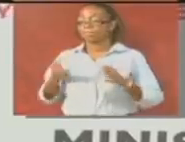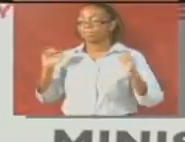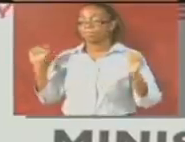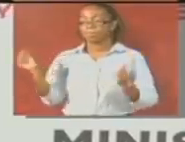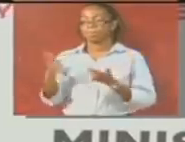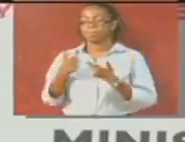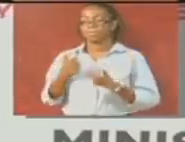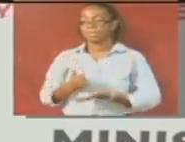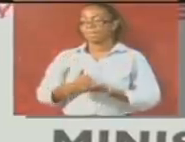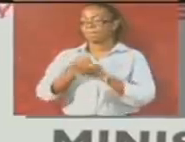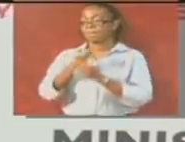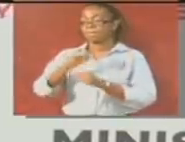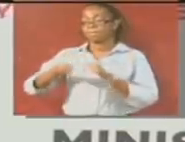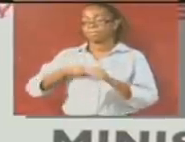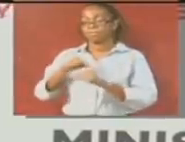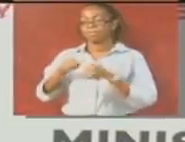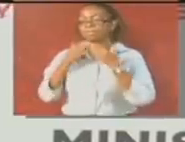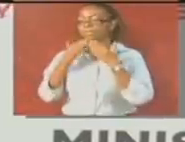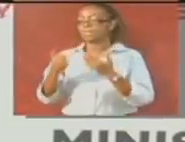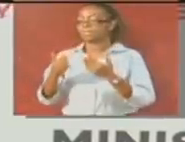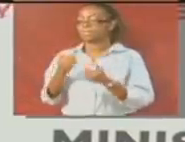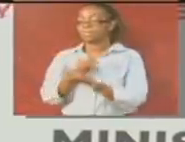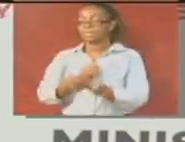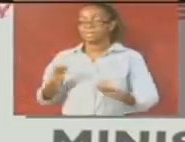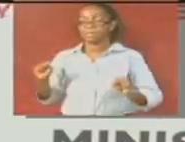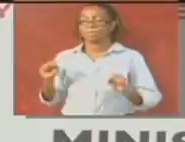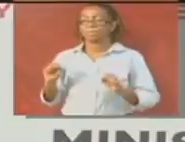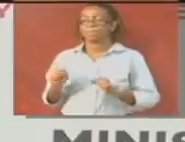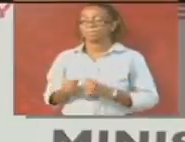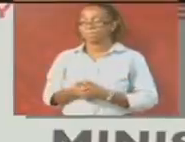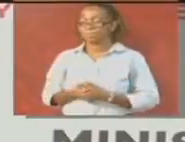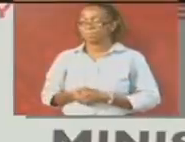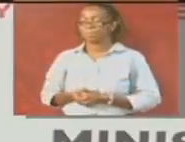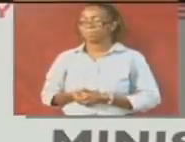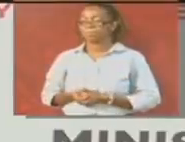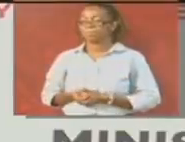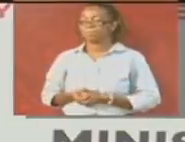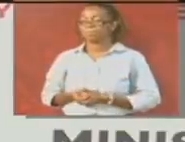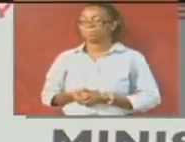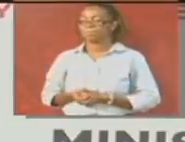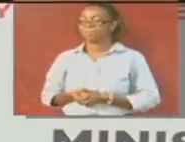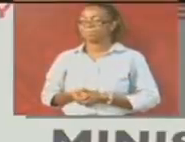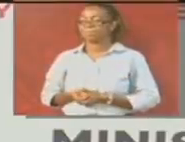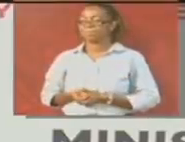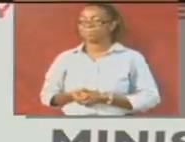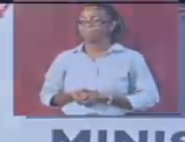together. Thank you and be safe. Remember the 3 W's. Goodbye for now.